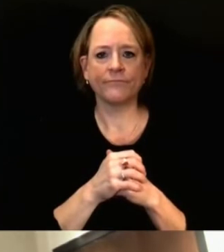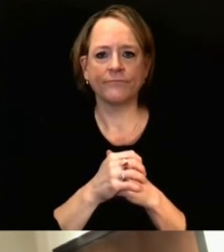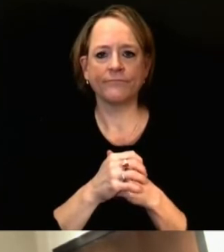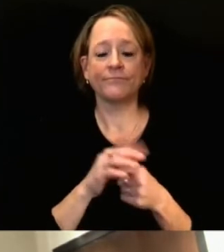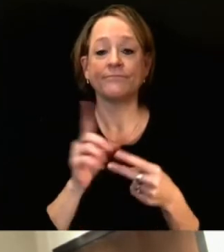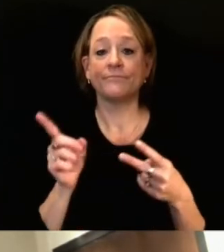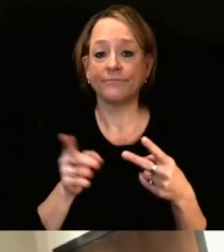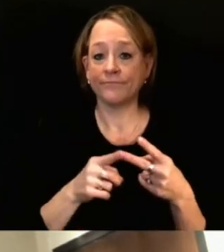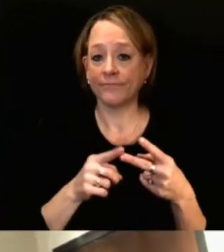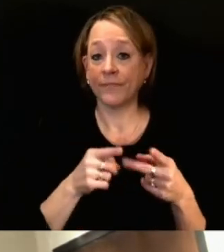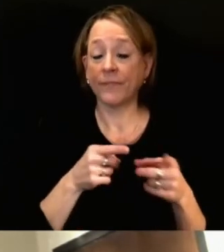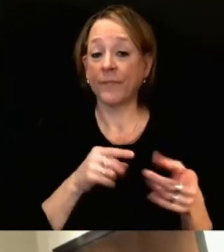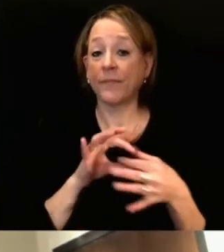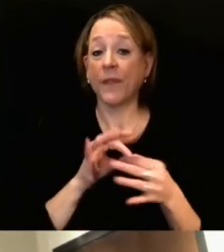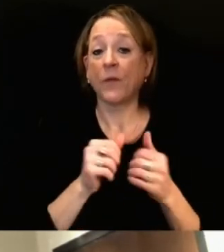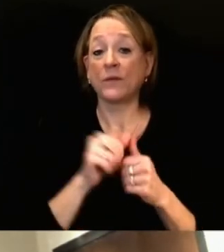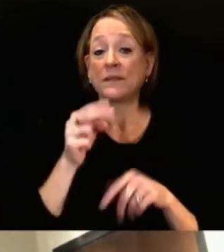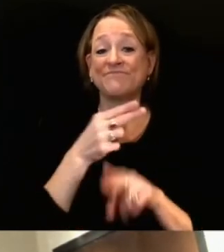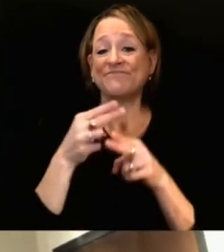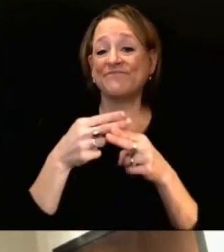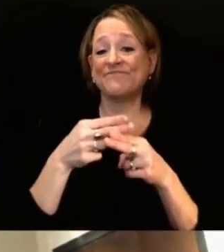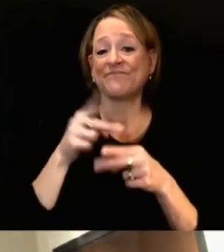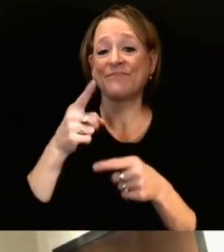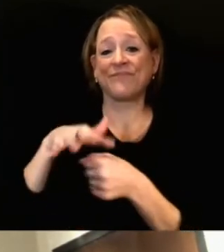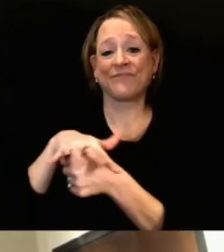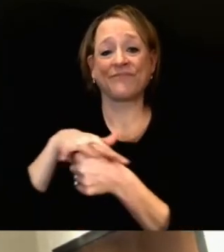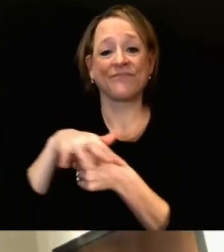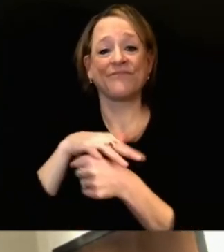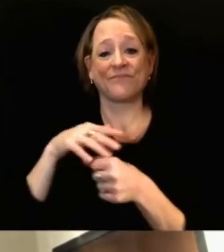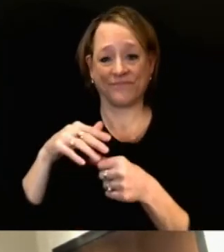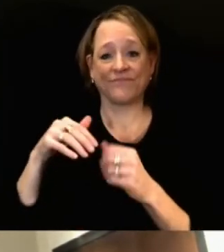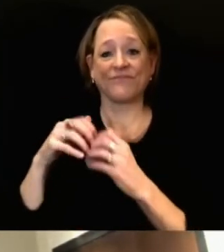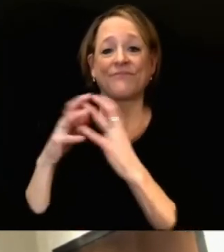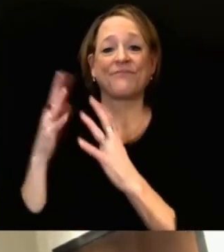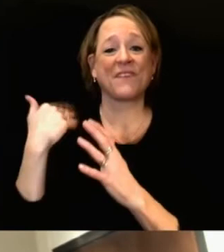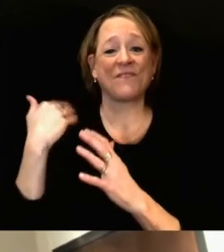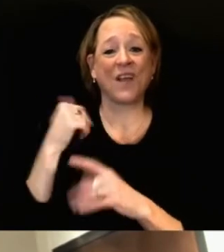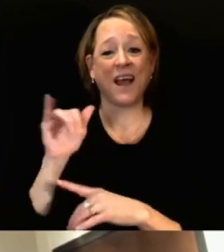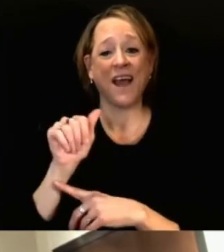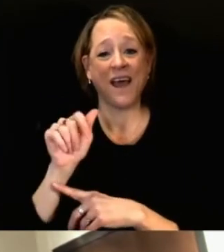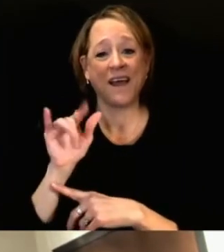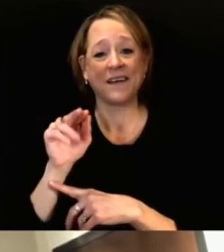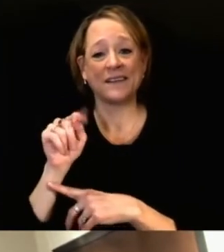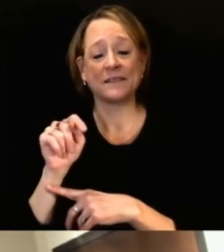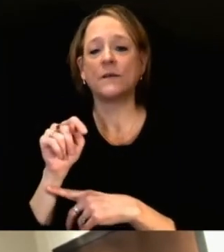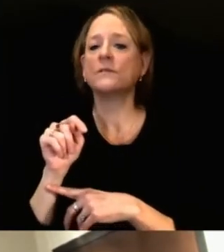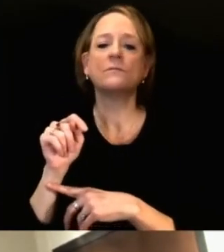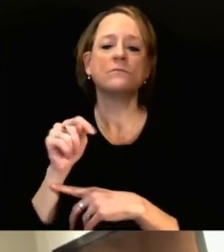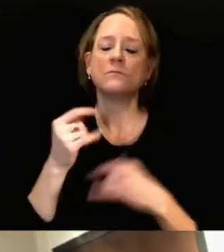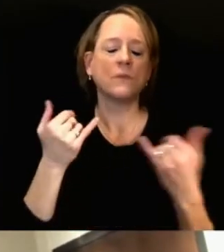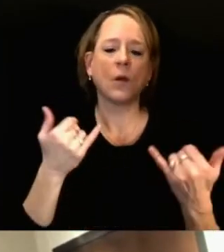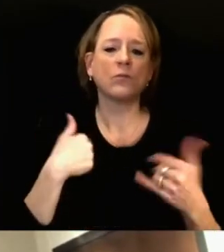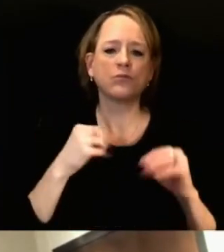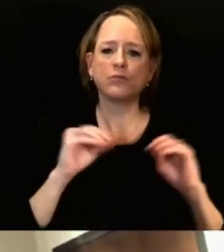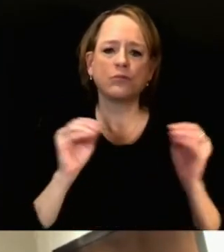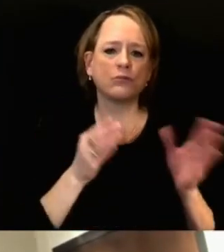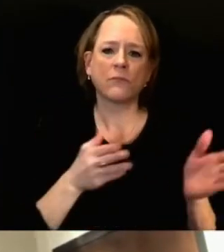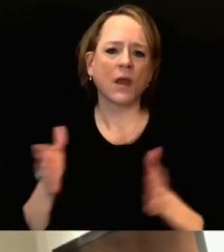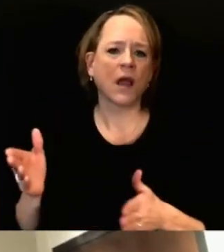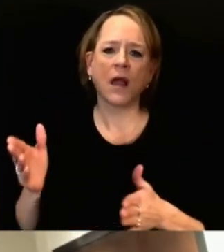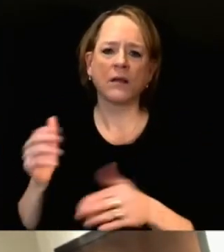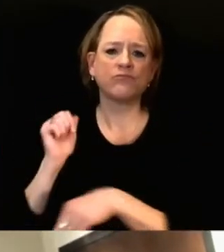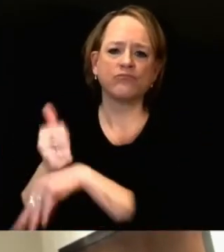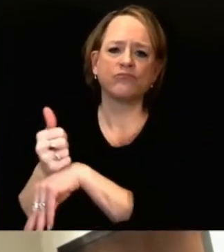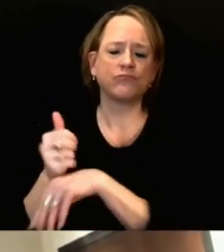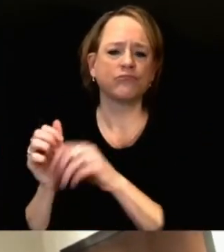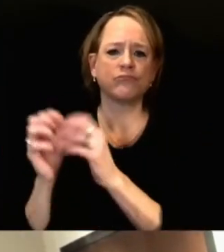to clarify that, there's not currently a plan to operate a new a separate facility to take